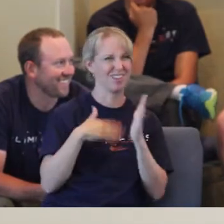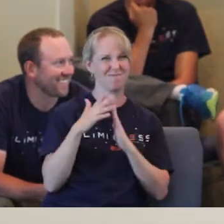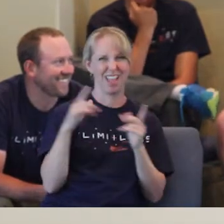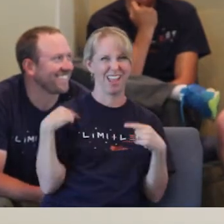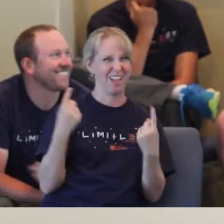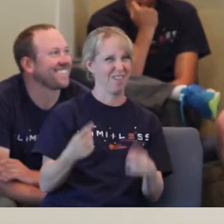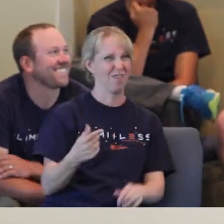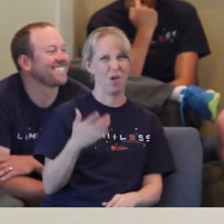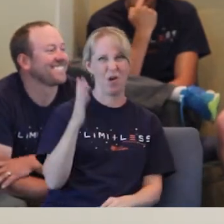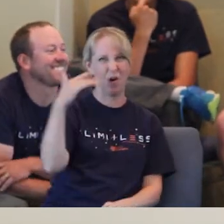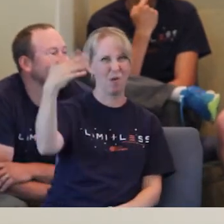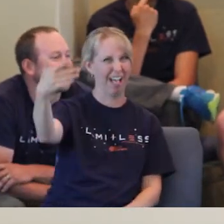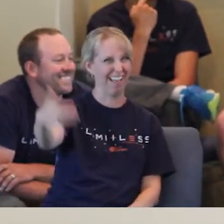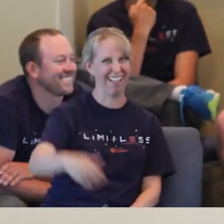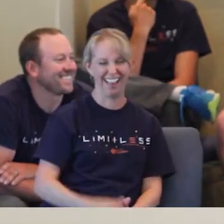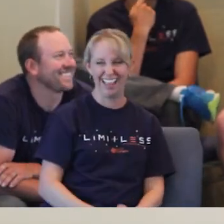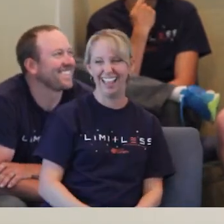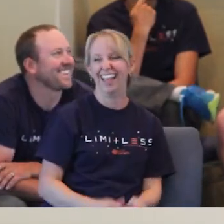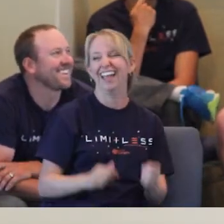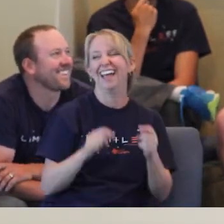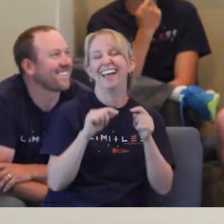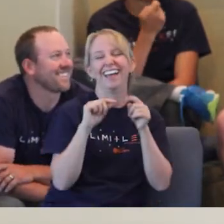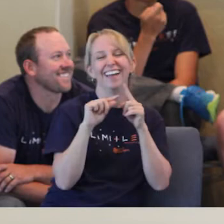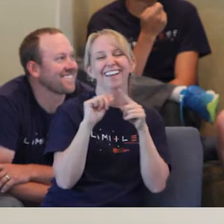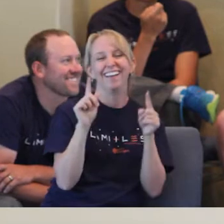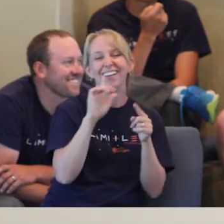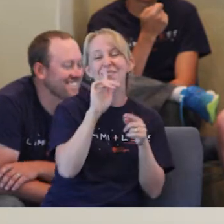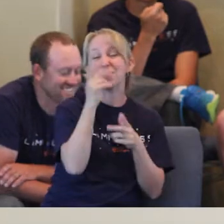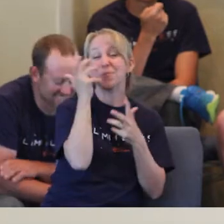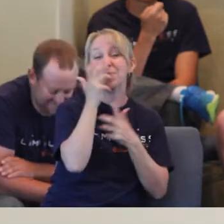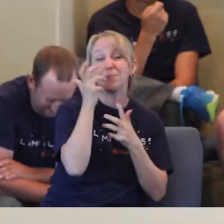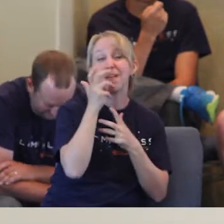house. So I don't want to be painting for a while longer,